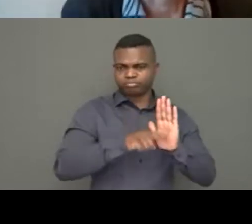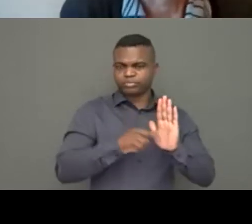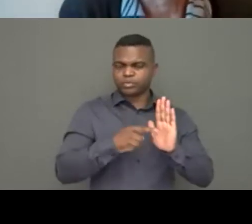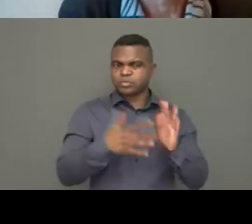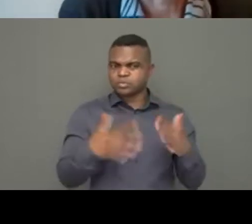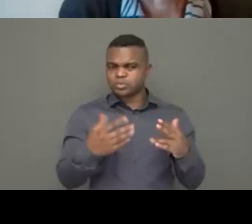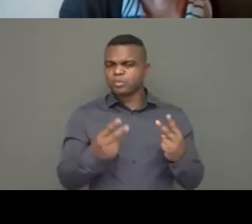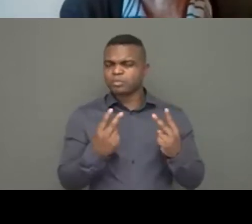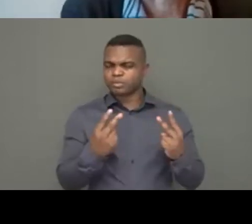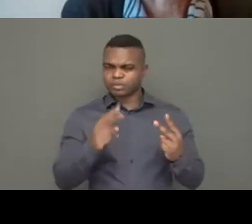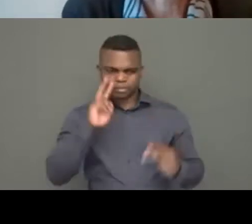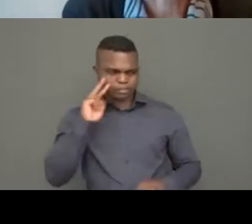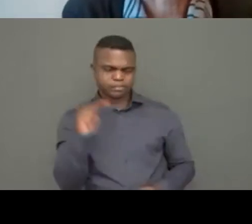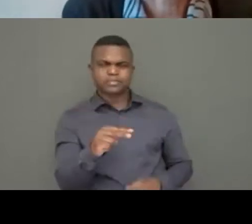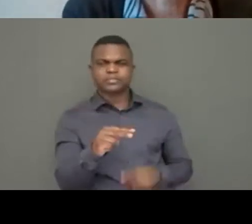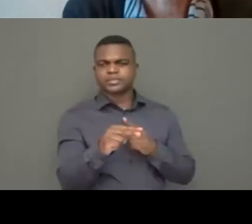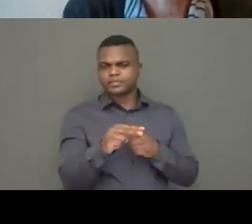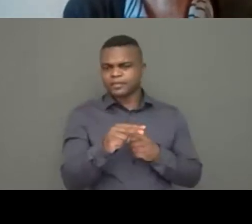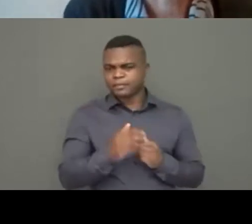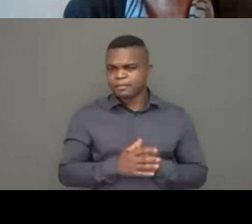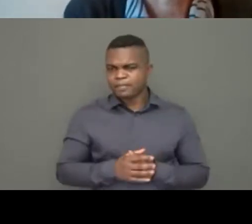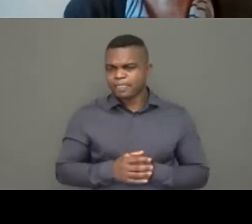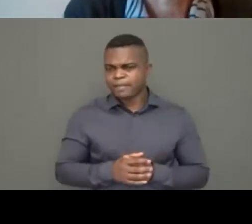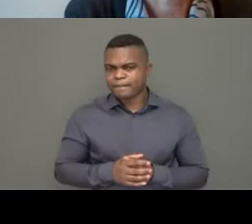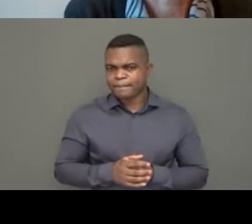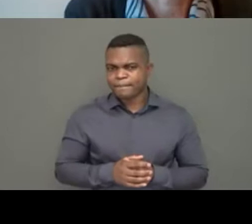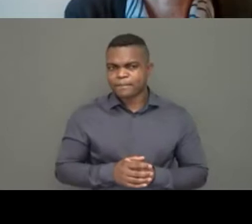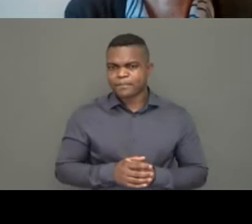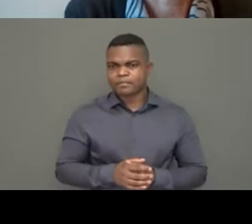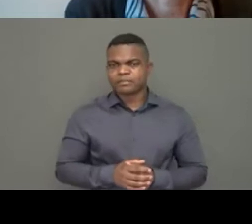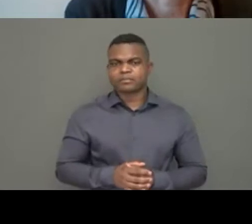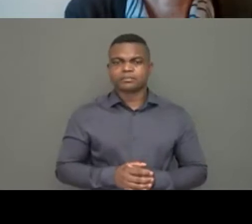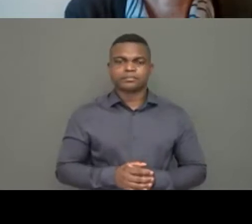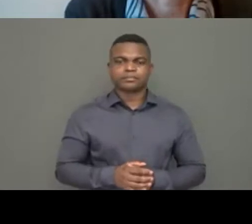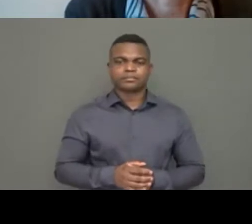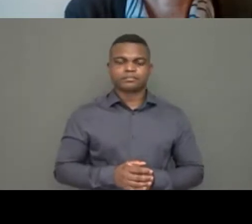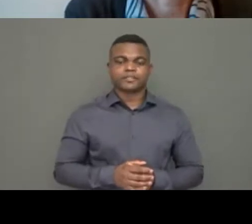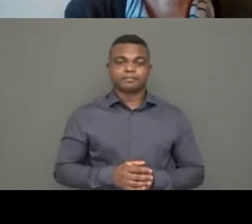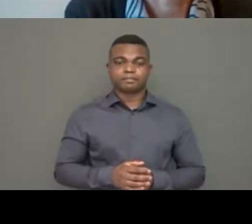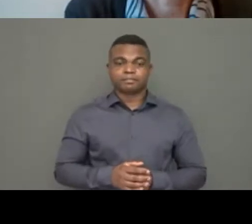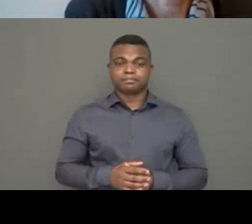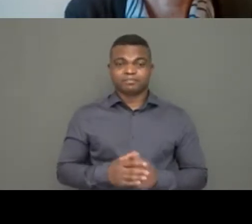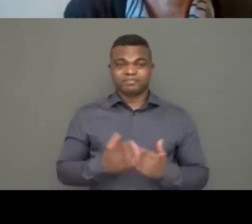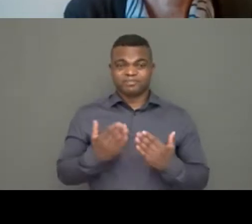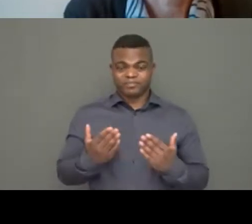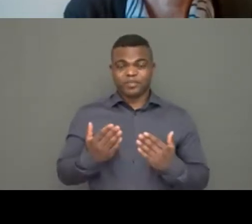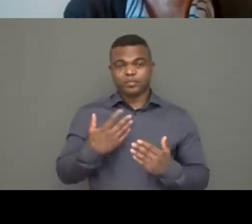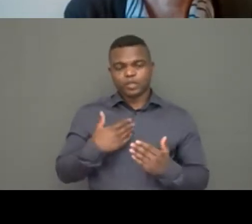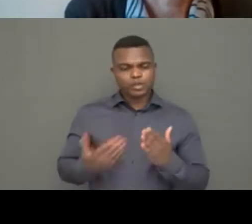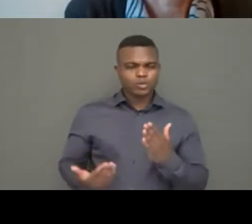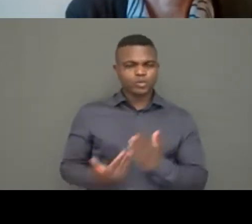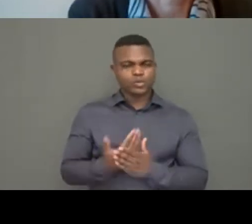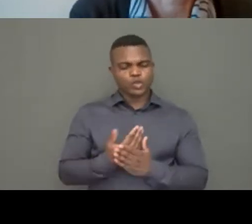new point of view. We are very engaged in sending volunteers,